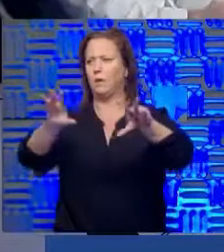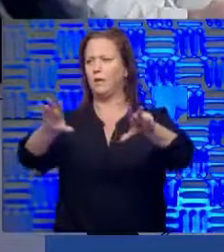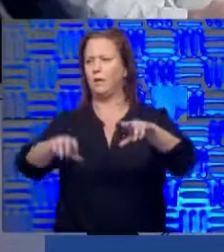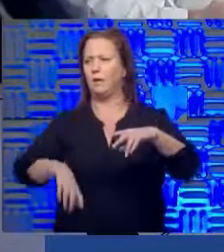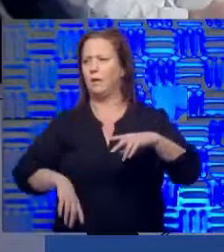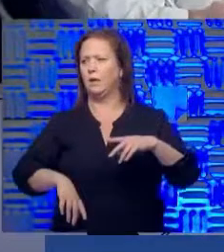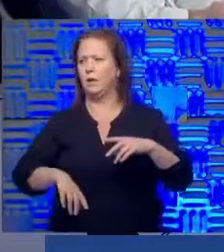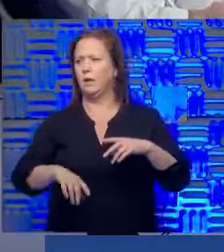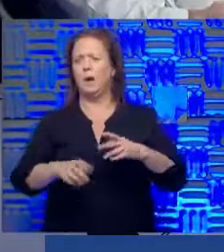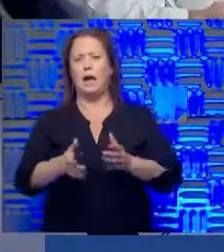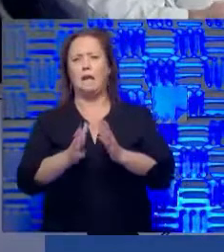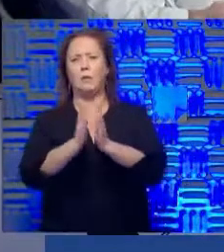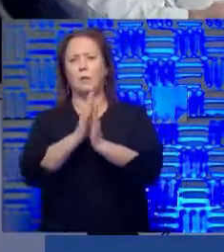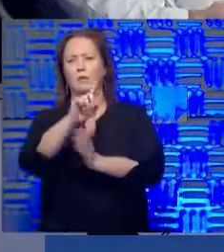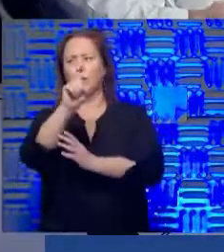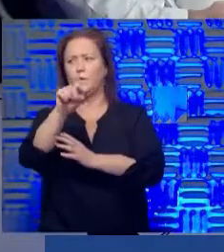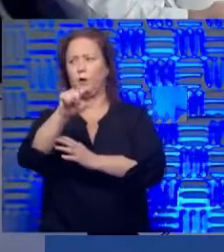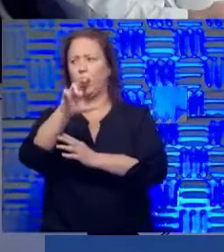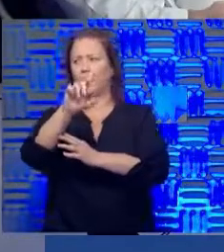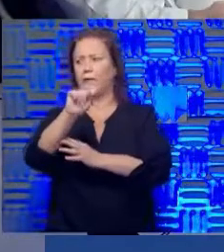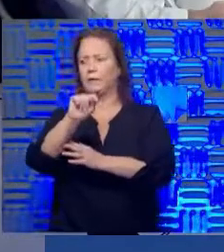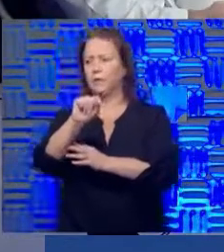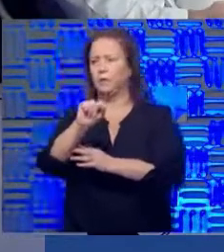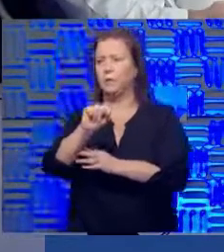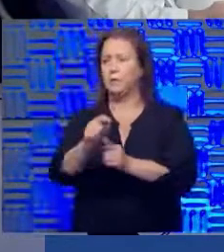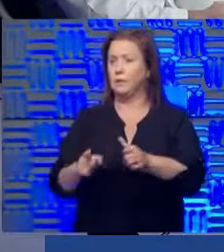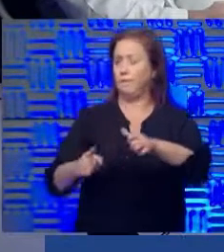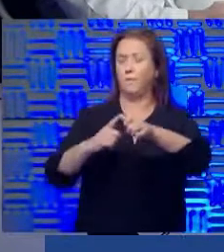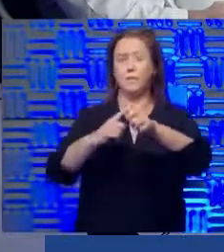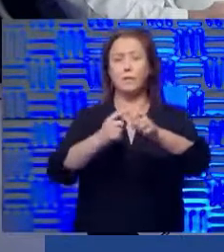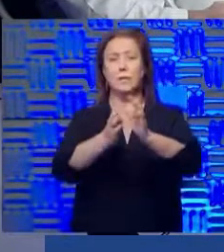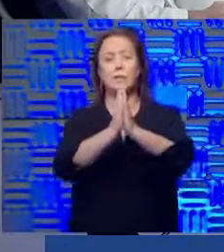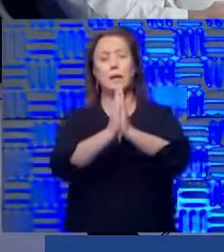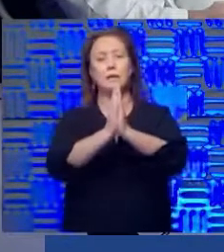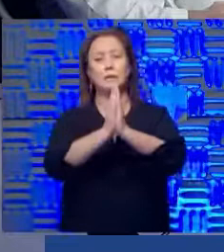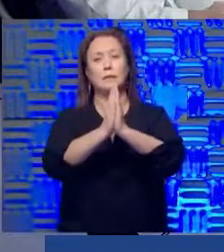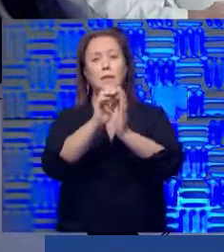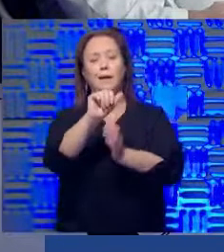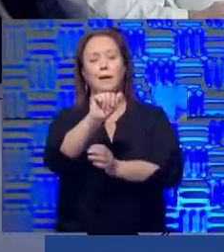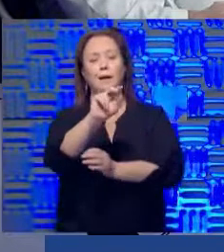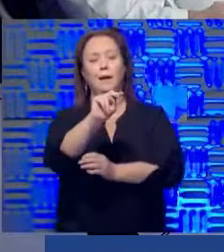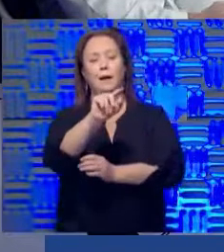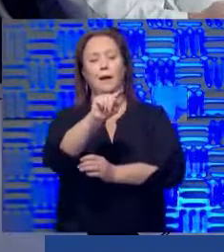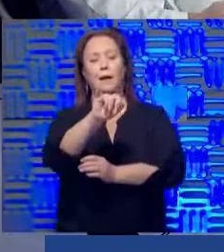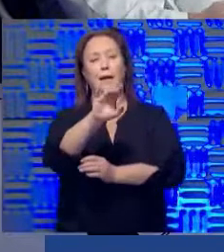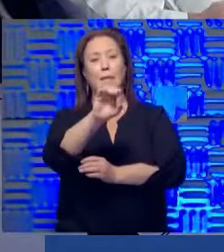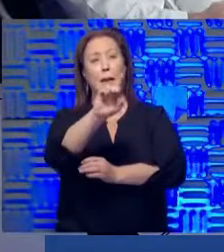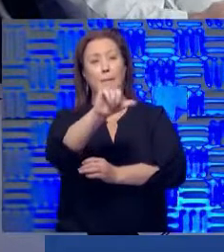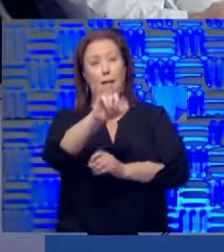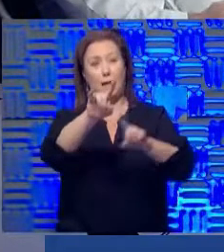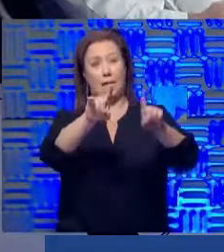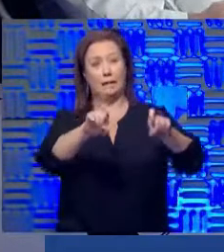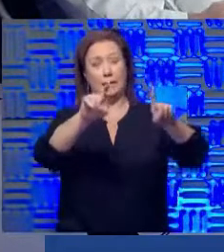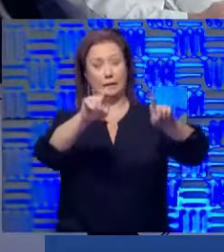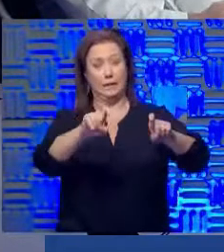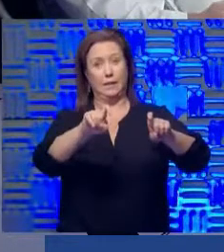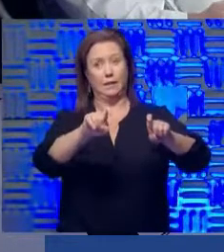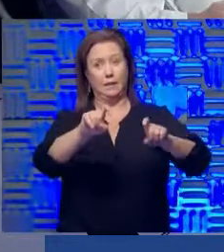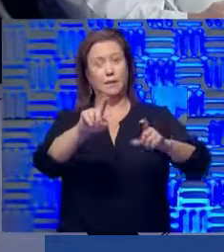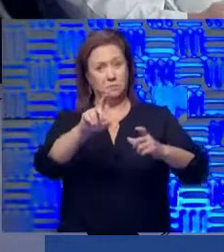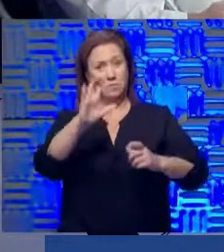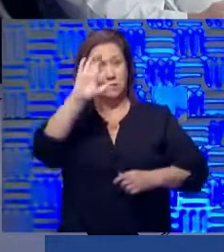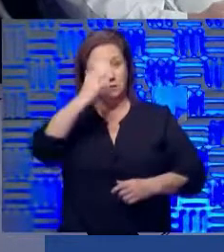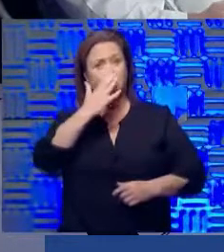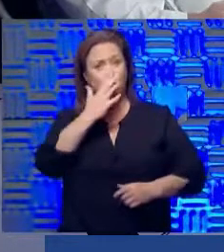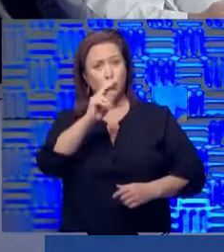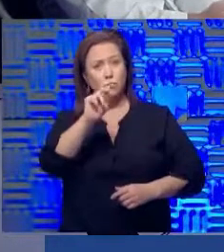two, and then I have a question for our guests. So let's first of all start around the antibody testing, which it looks like, Dana, there's some good